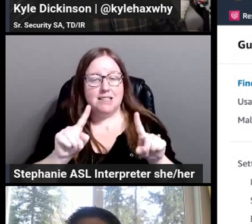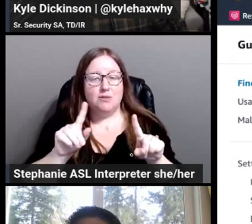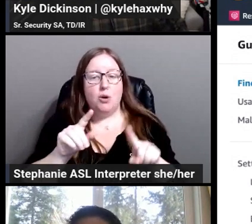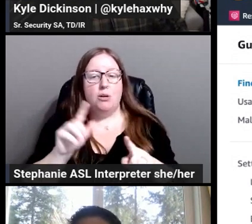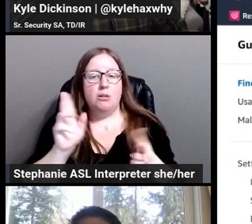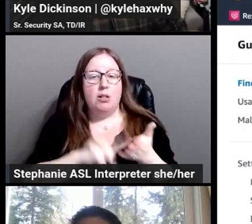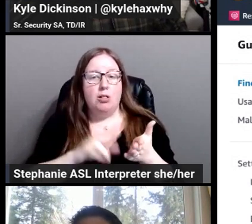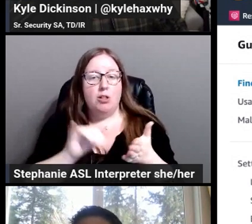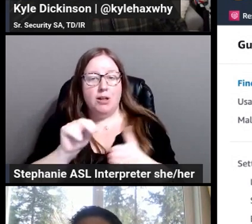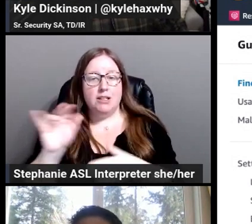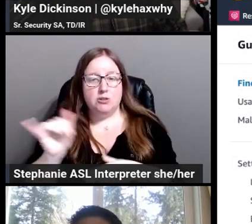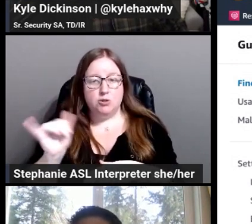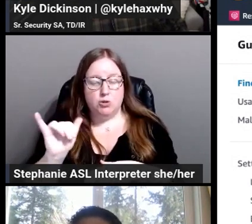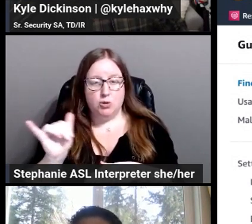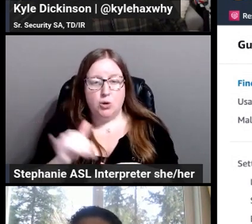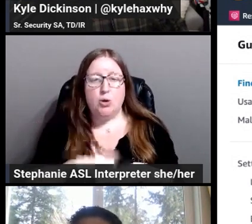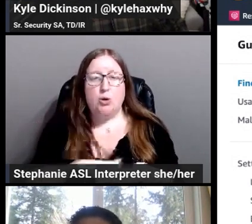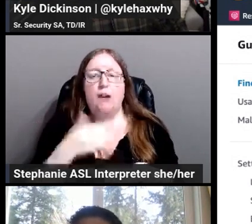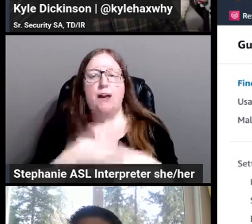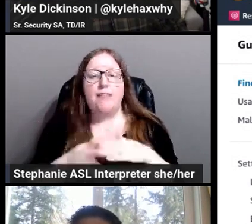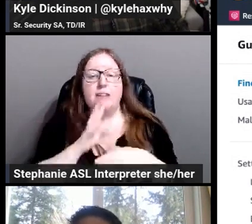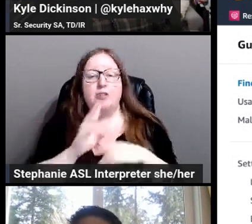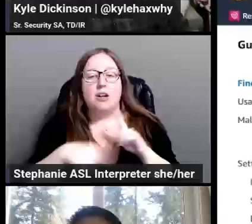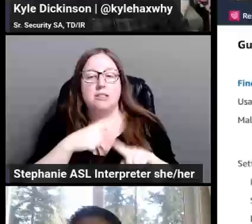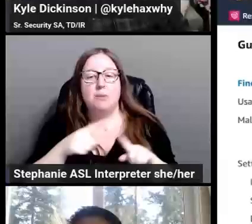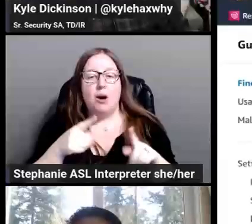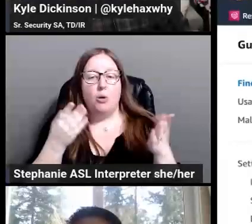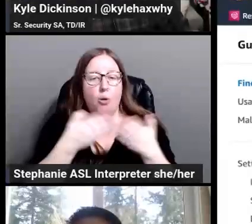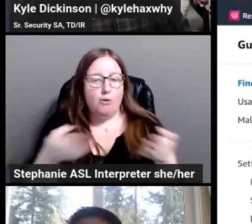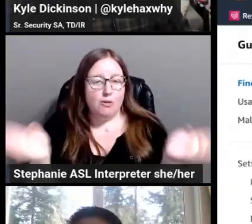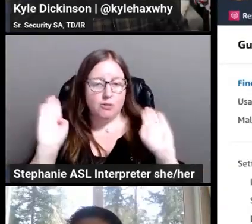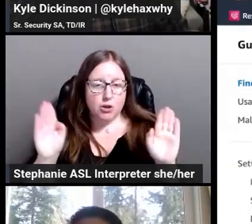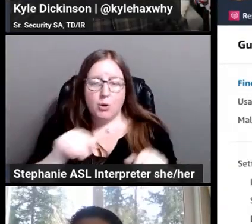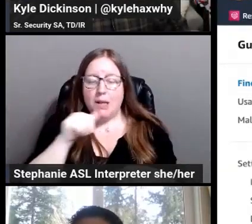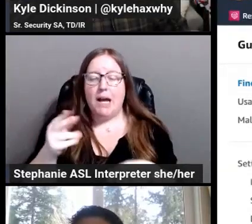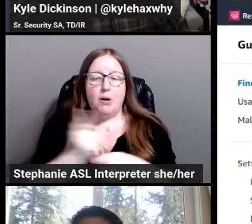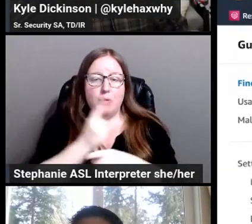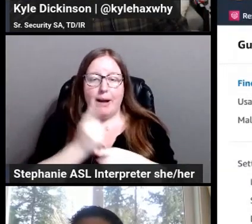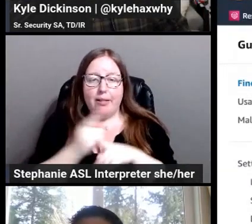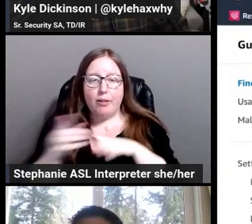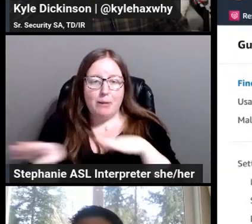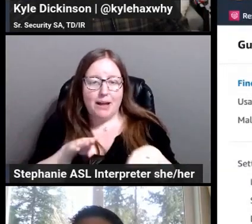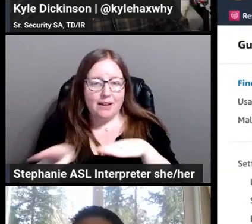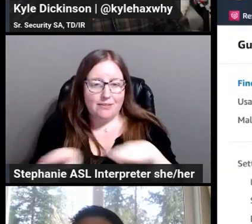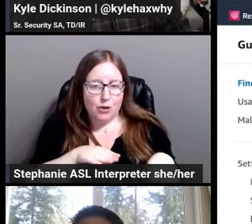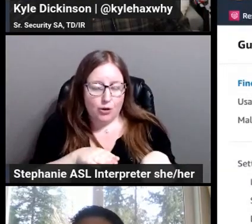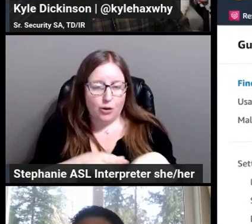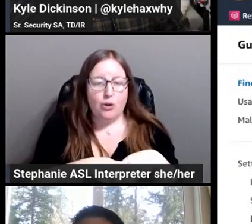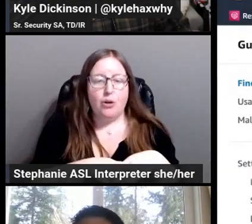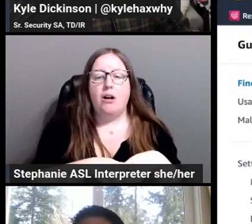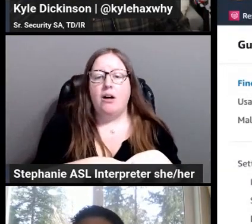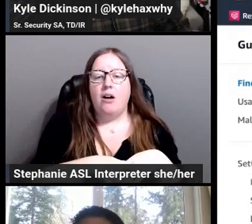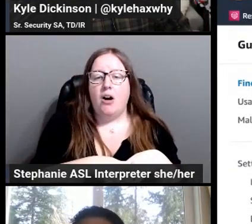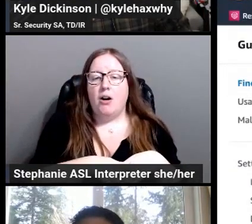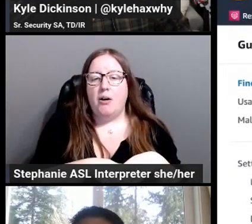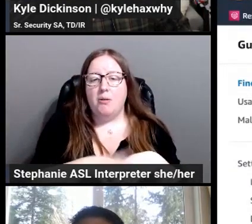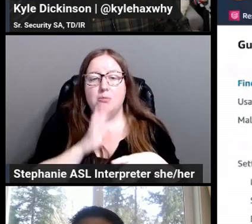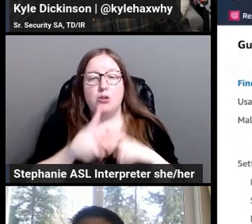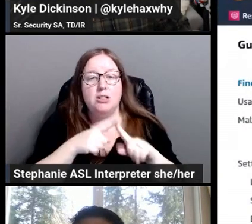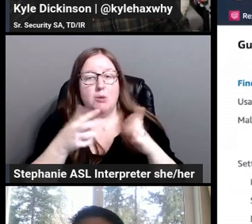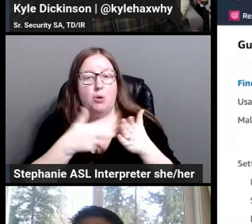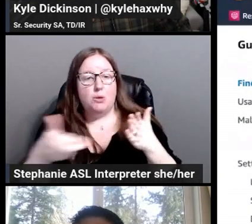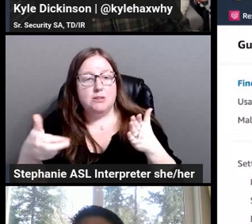one of them. And it also talks about overview. What is the unusual behavior here? Then it talks about